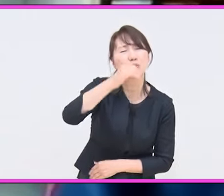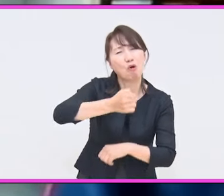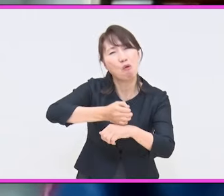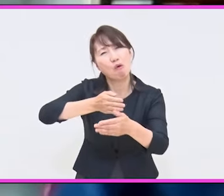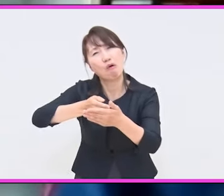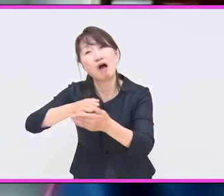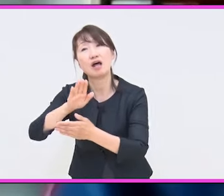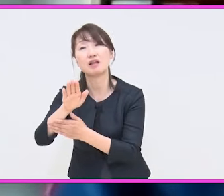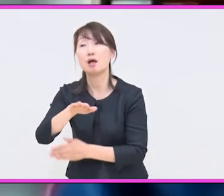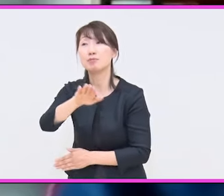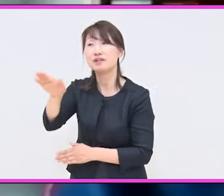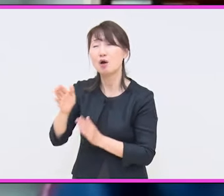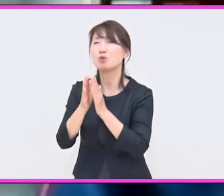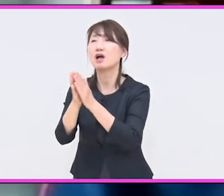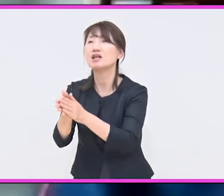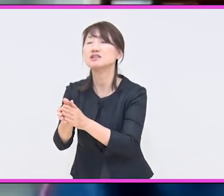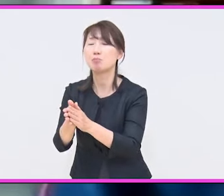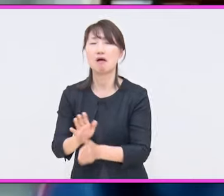people